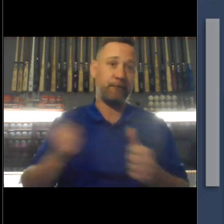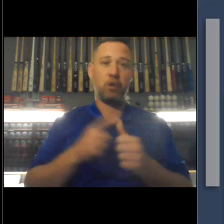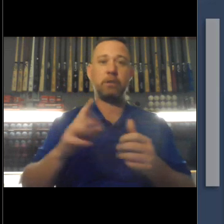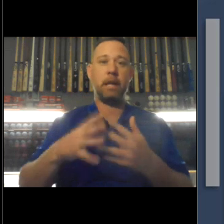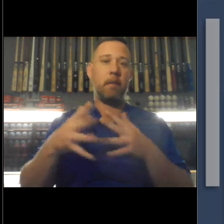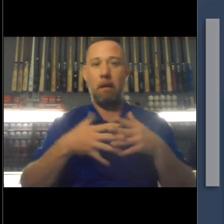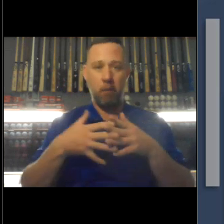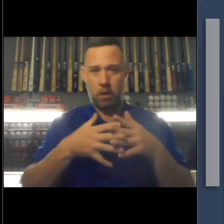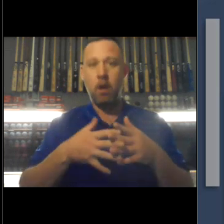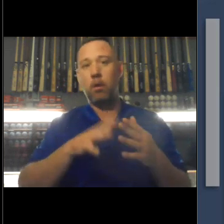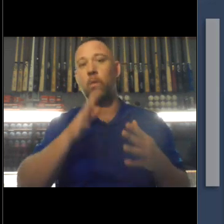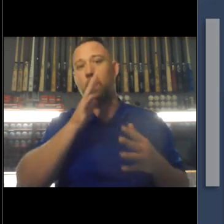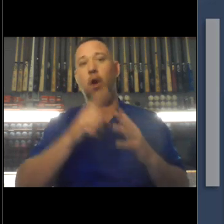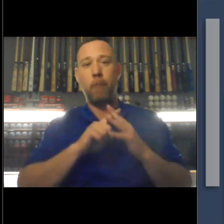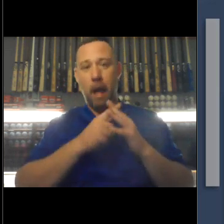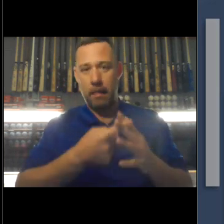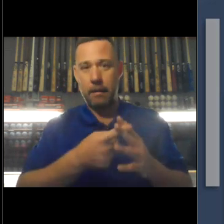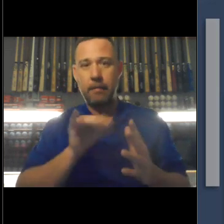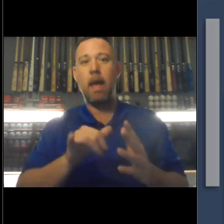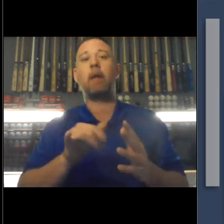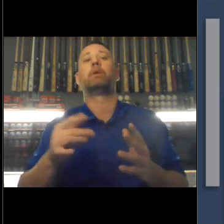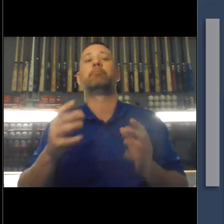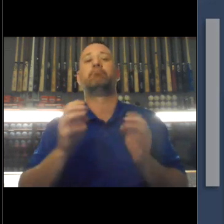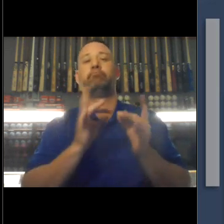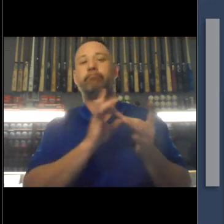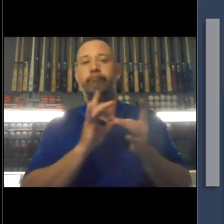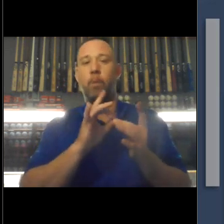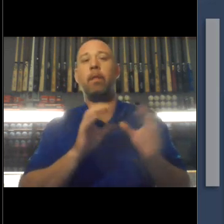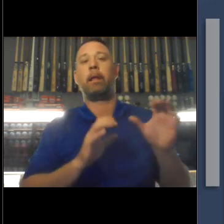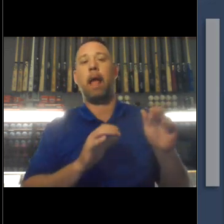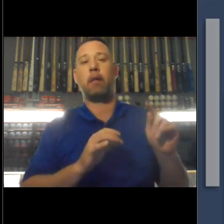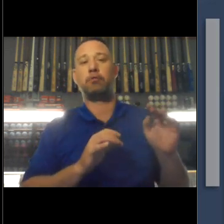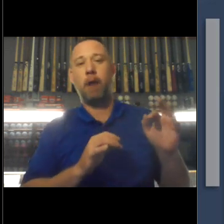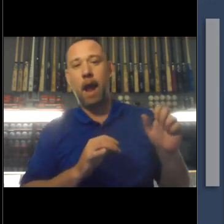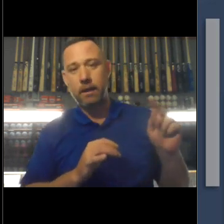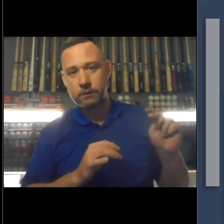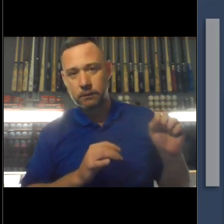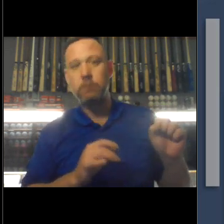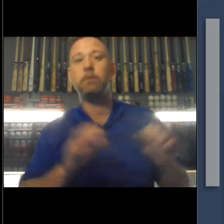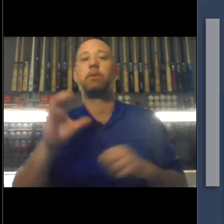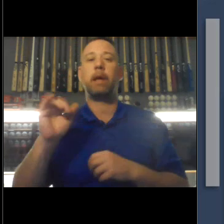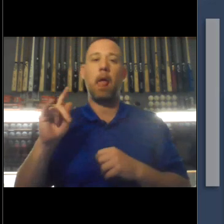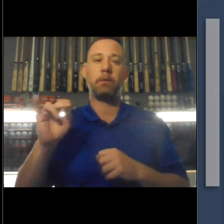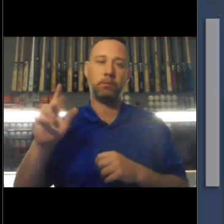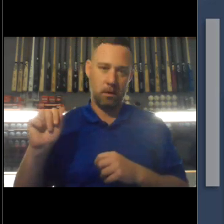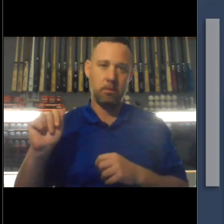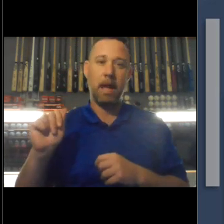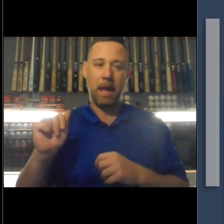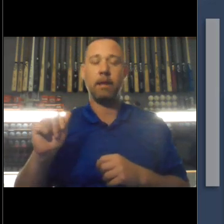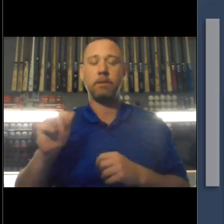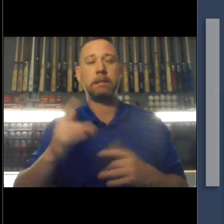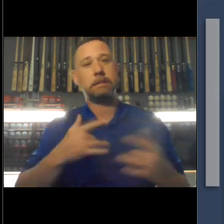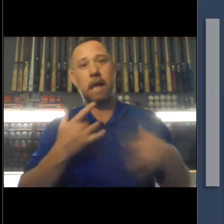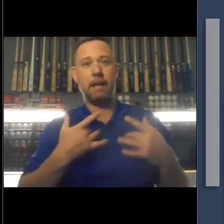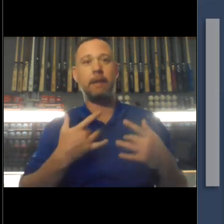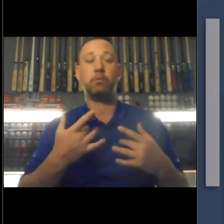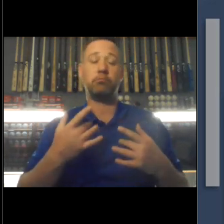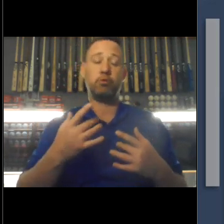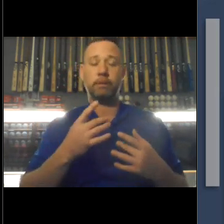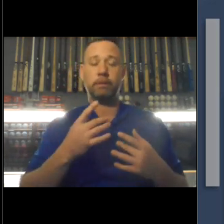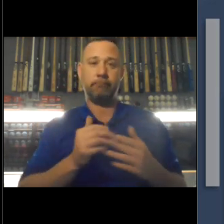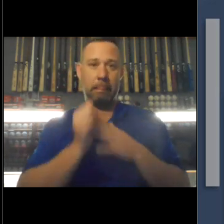in concert with Caltrans and with CalSTA. And it's really exciting to be on the leading edge of that. And so hydrogen was something that's